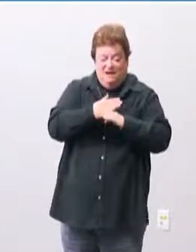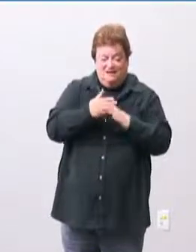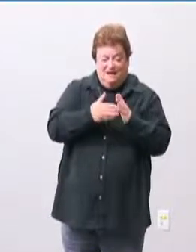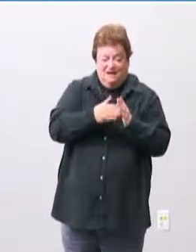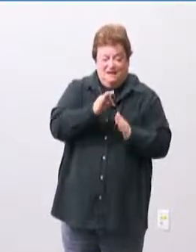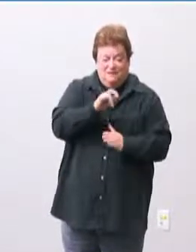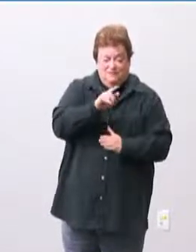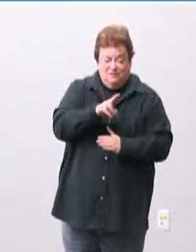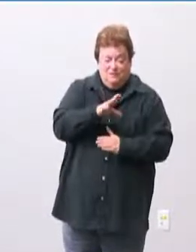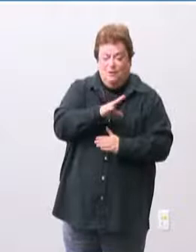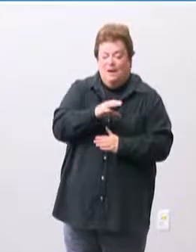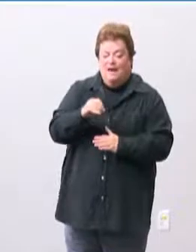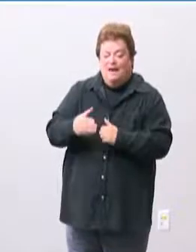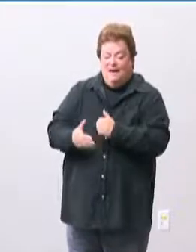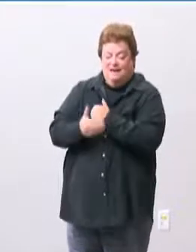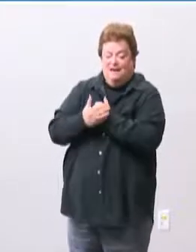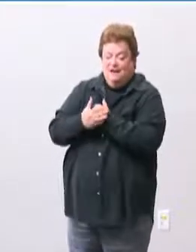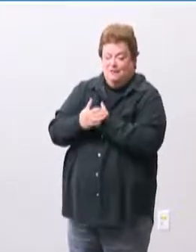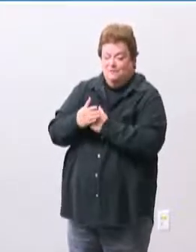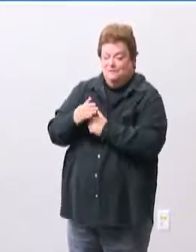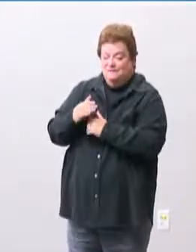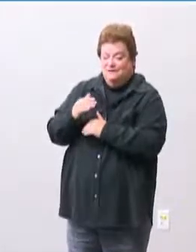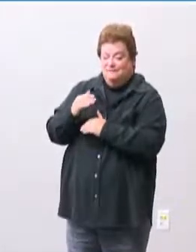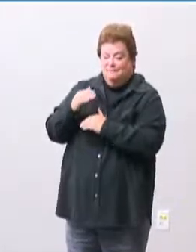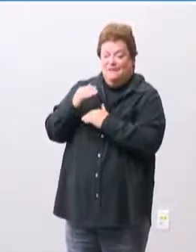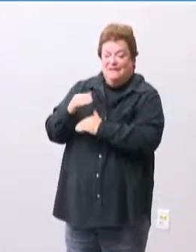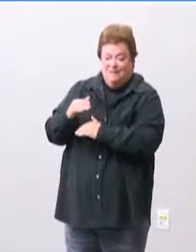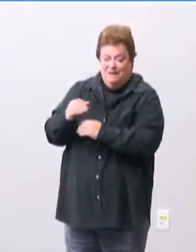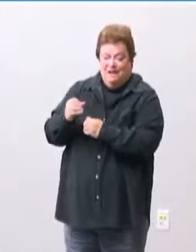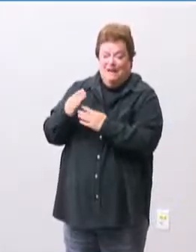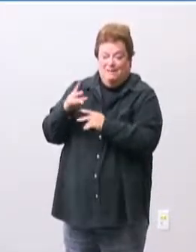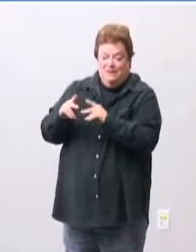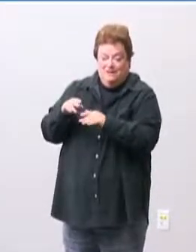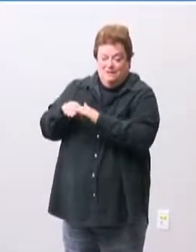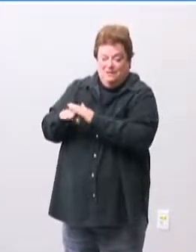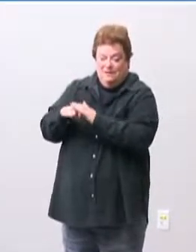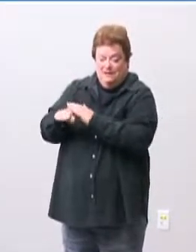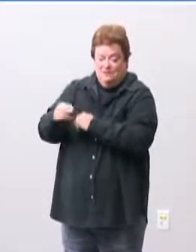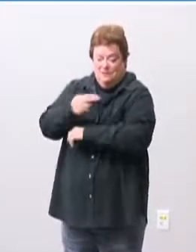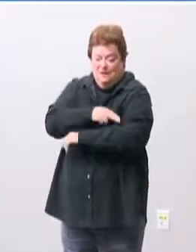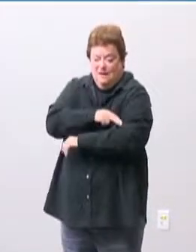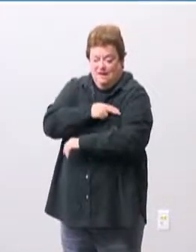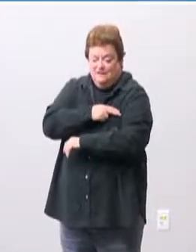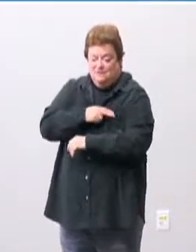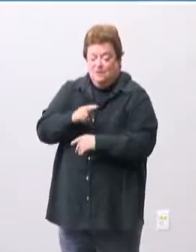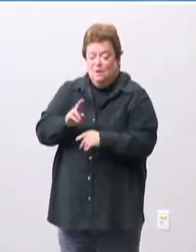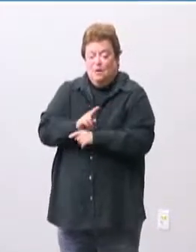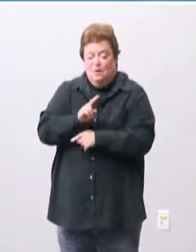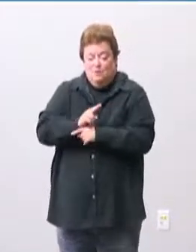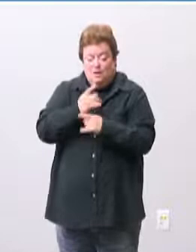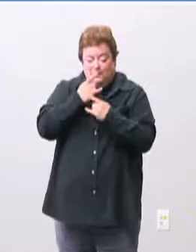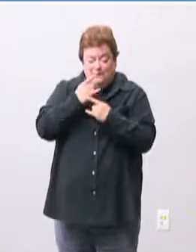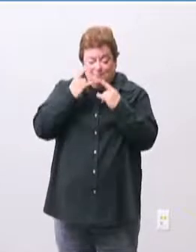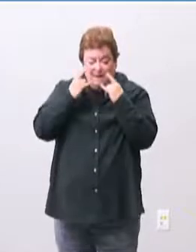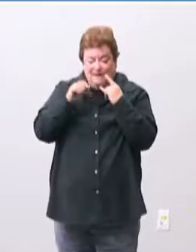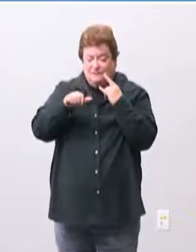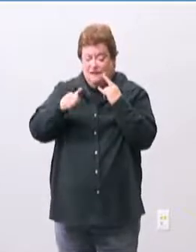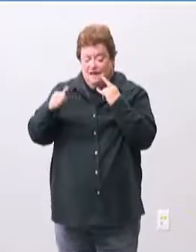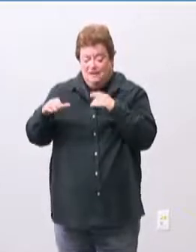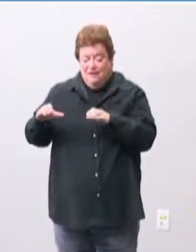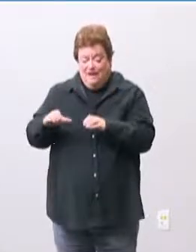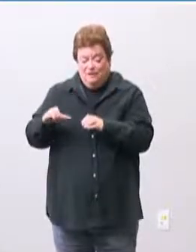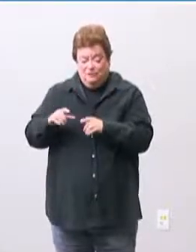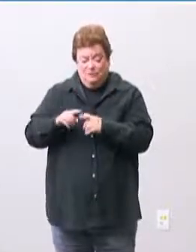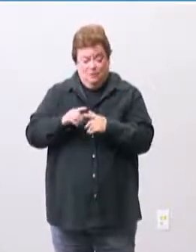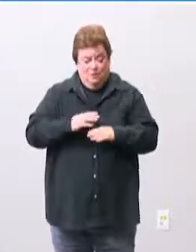helps preserve hospital capacity during this pandemic. Wearing a mask and some of the other actions that help provide